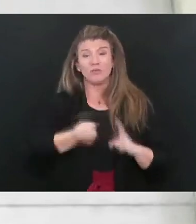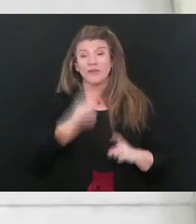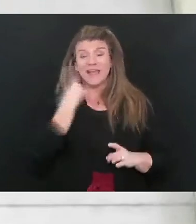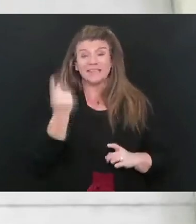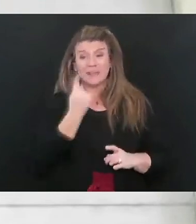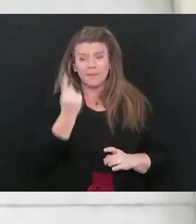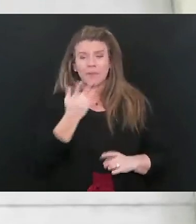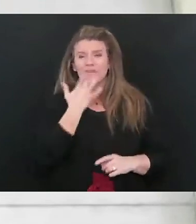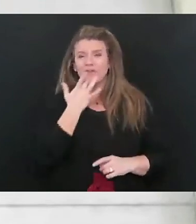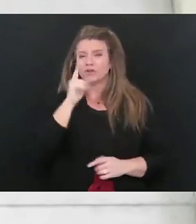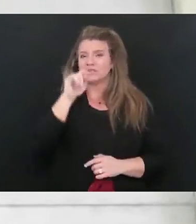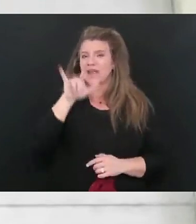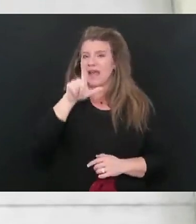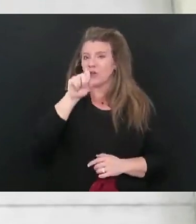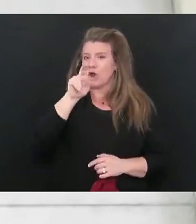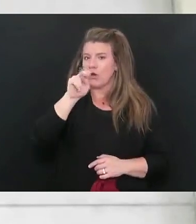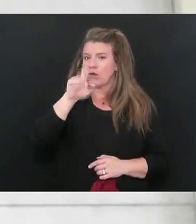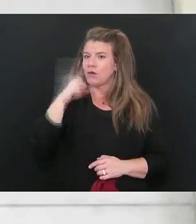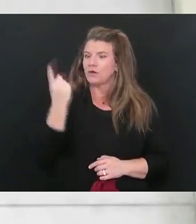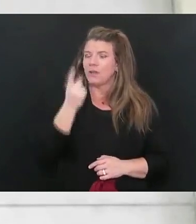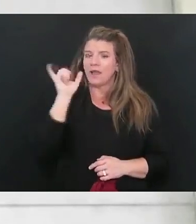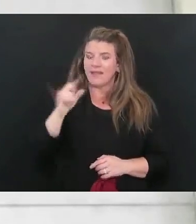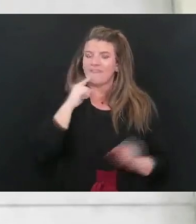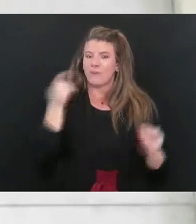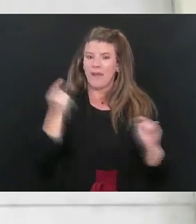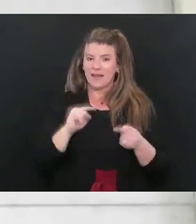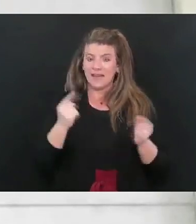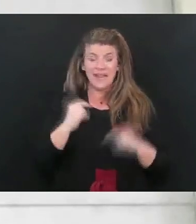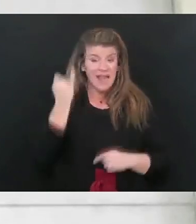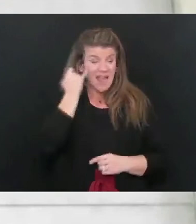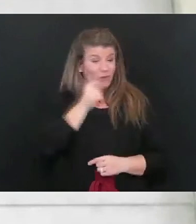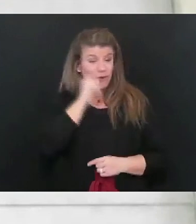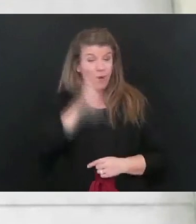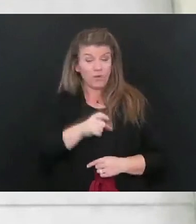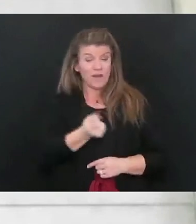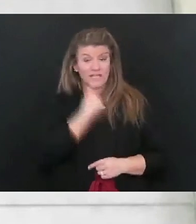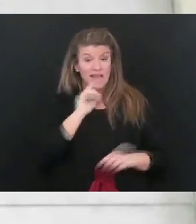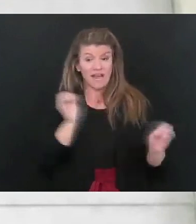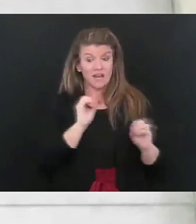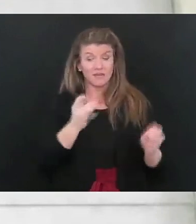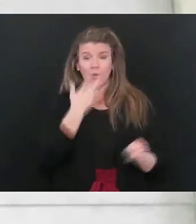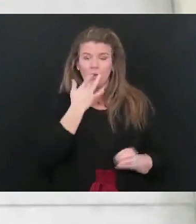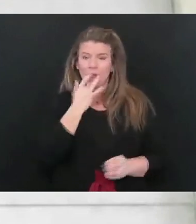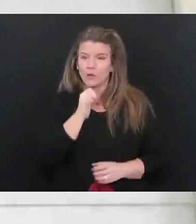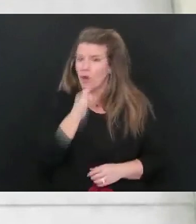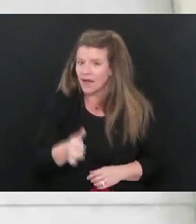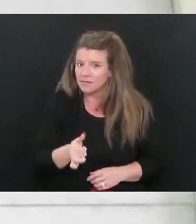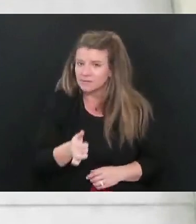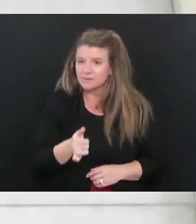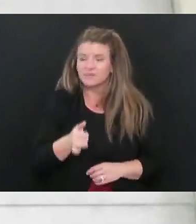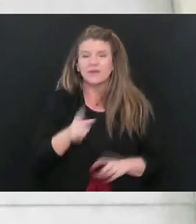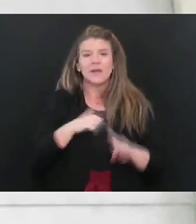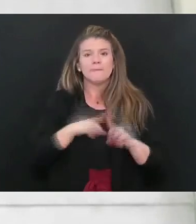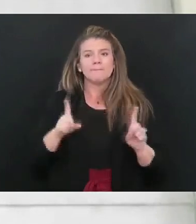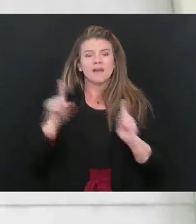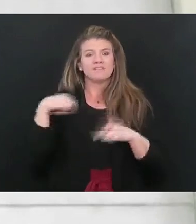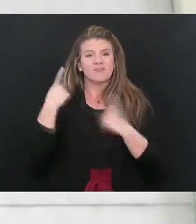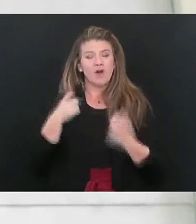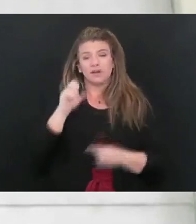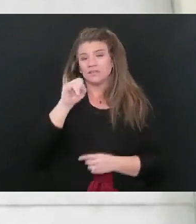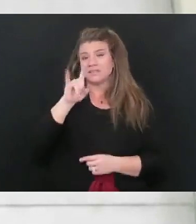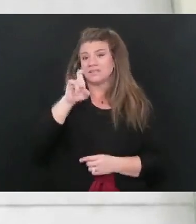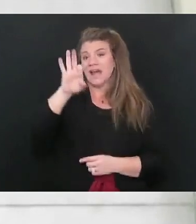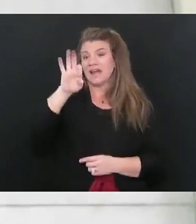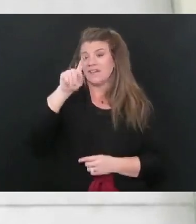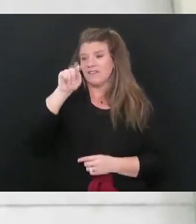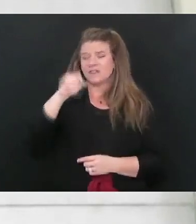prefer Tylenol or something like that for pain. If you don't need to take anything, we'd rather you not. But as far as side effects go, we do have